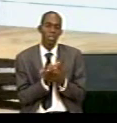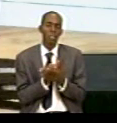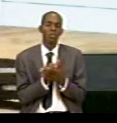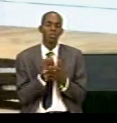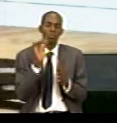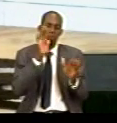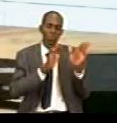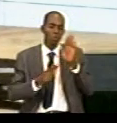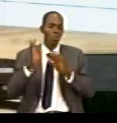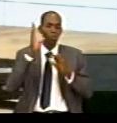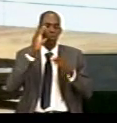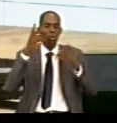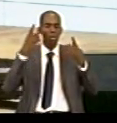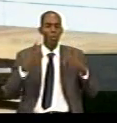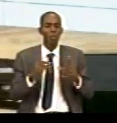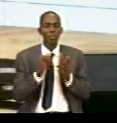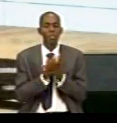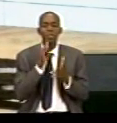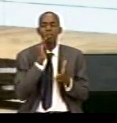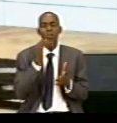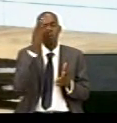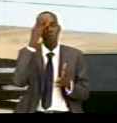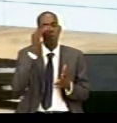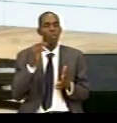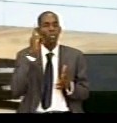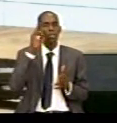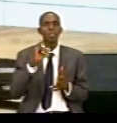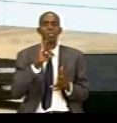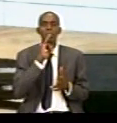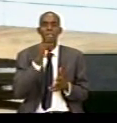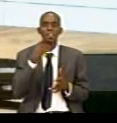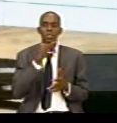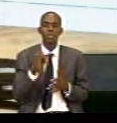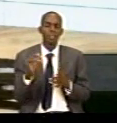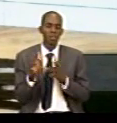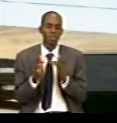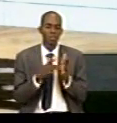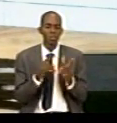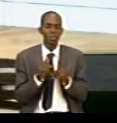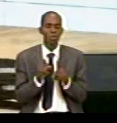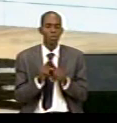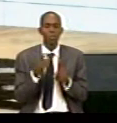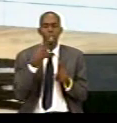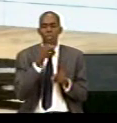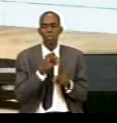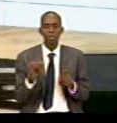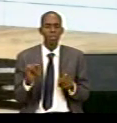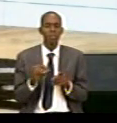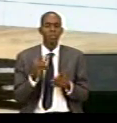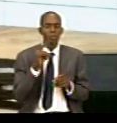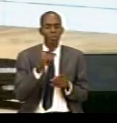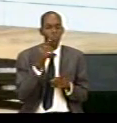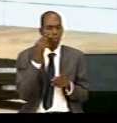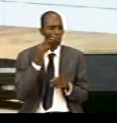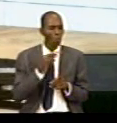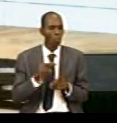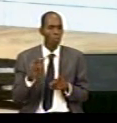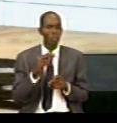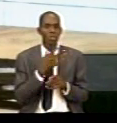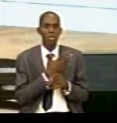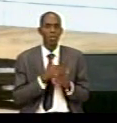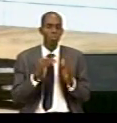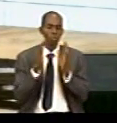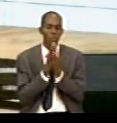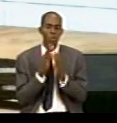take place. That's why it says Jesus himself said, you watch and you pray